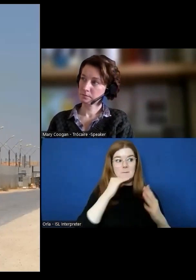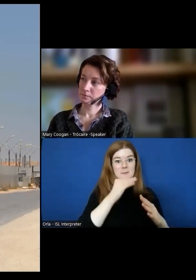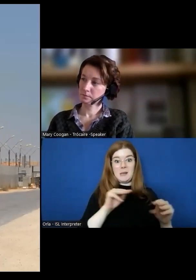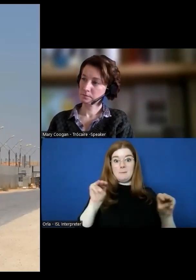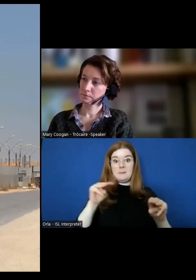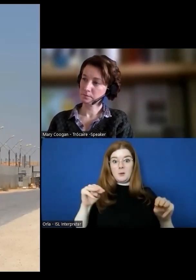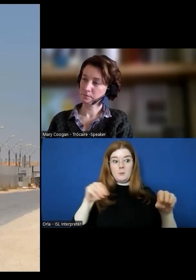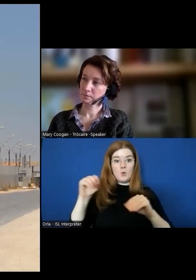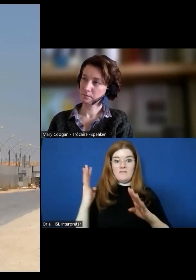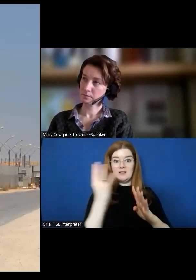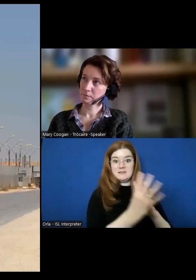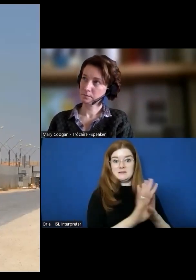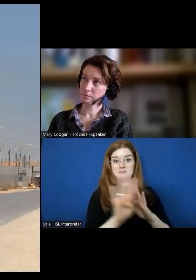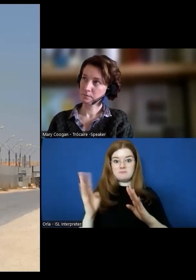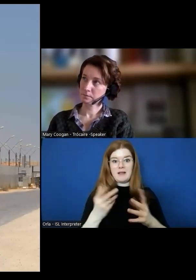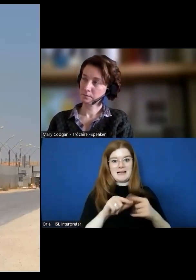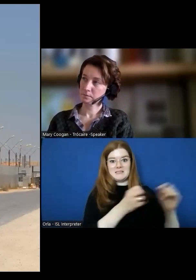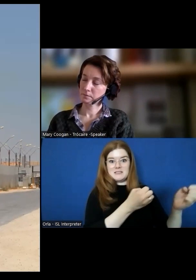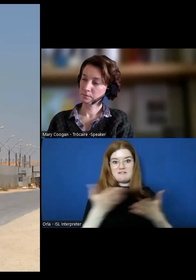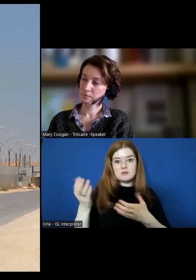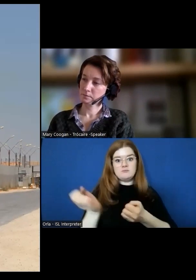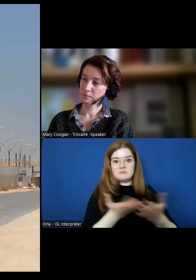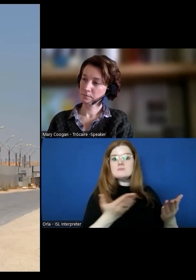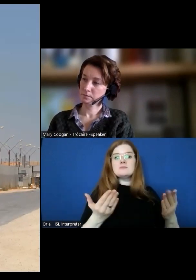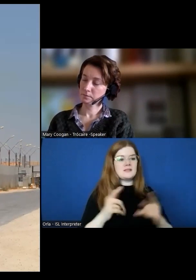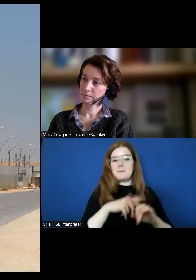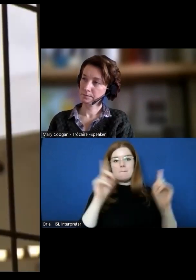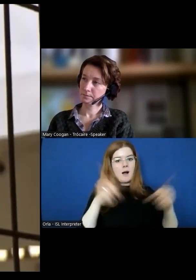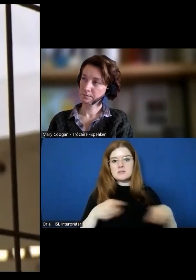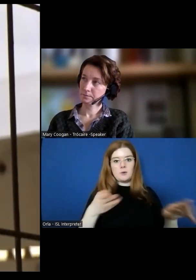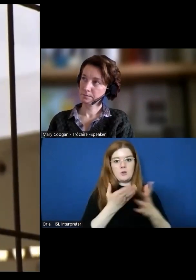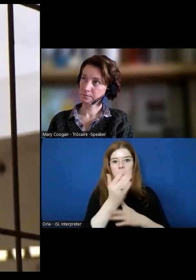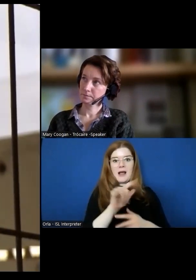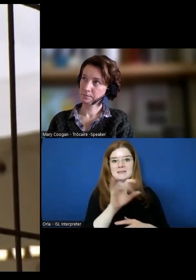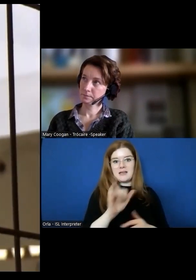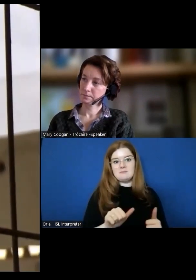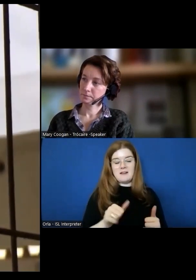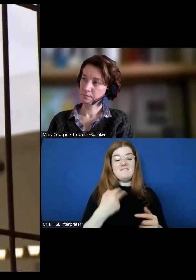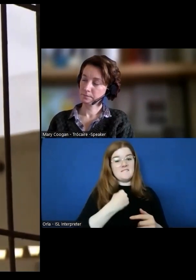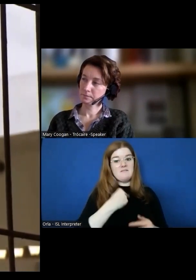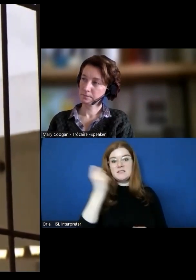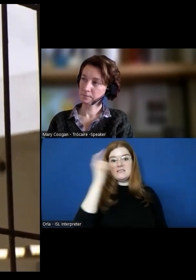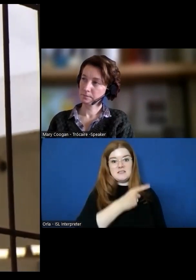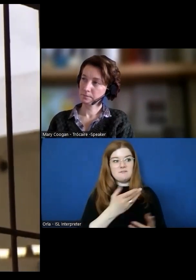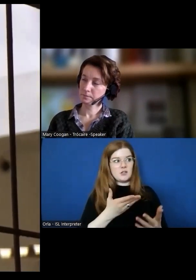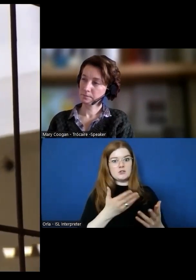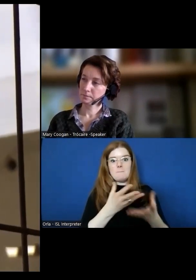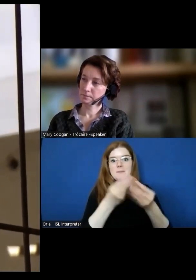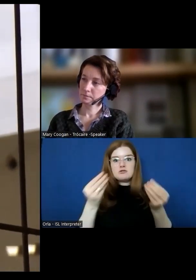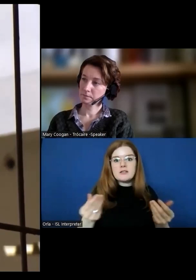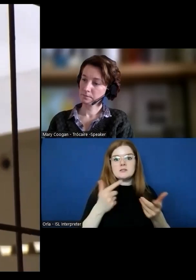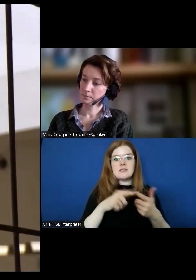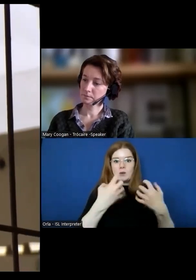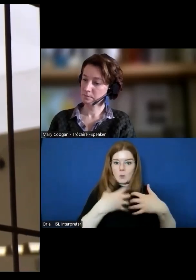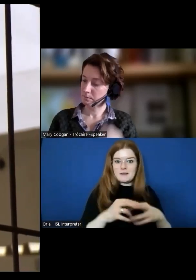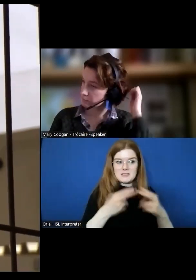people and materials in and out of Gaza almost impossible. It was very difficult to get the materials and